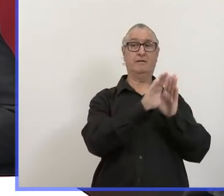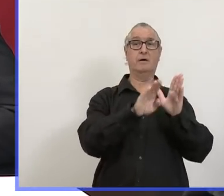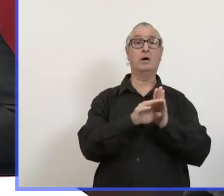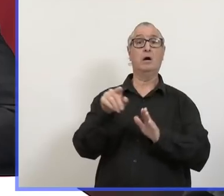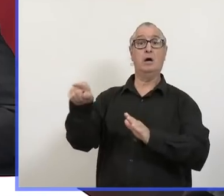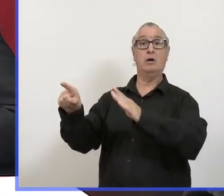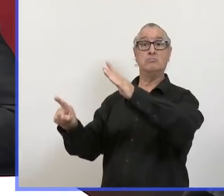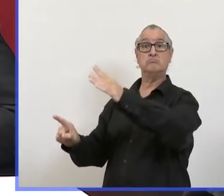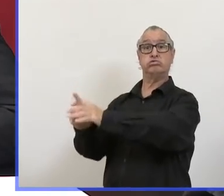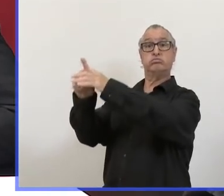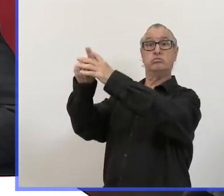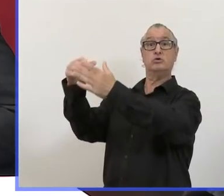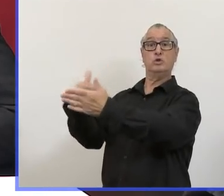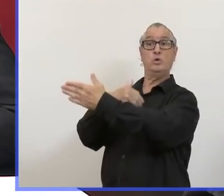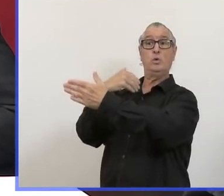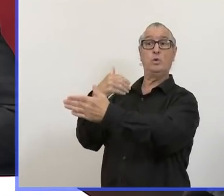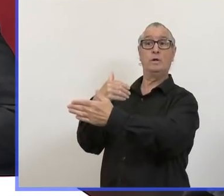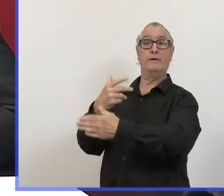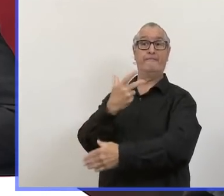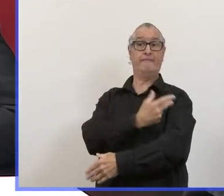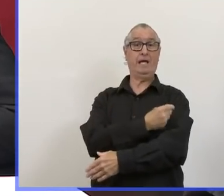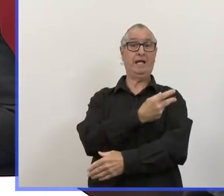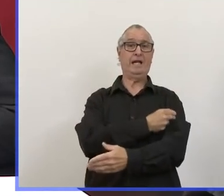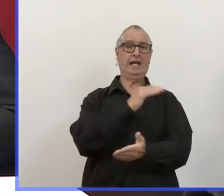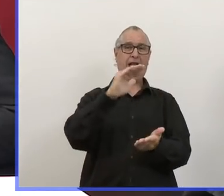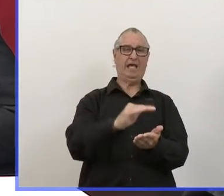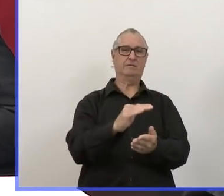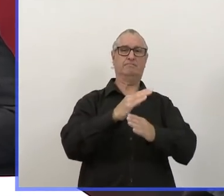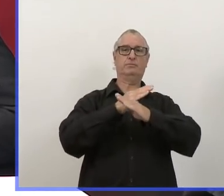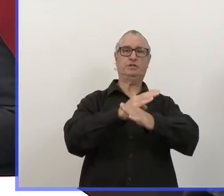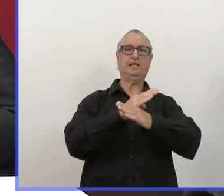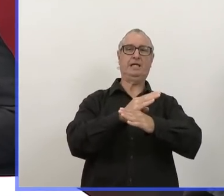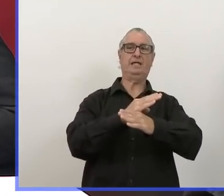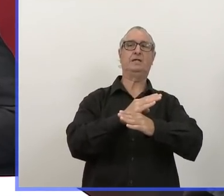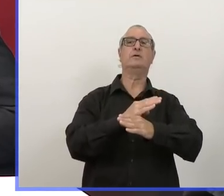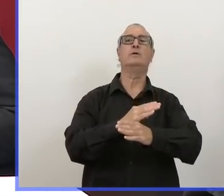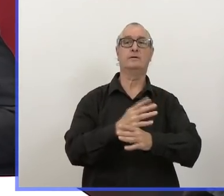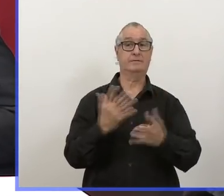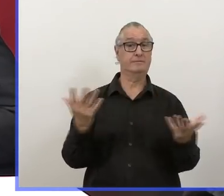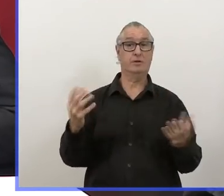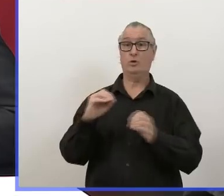So I think Manitobans really should listen to that advice.